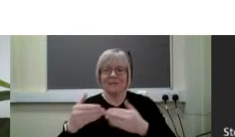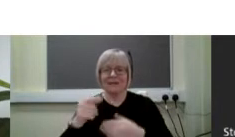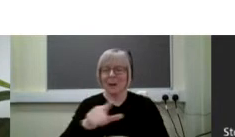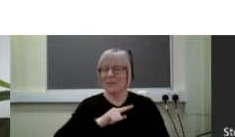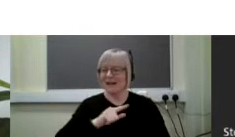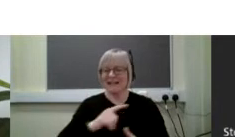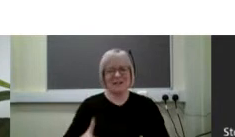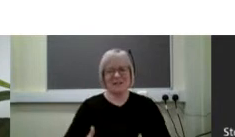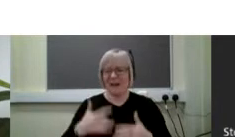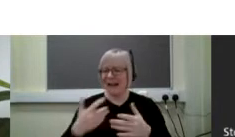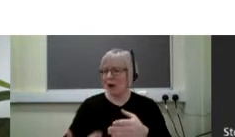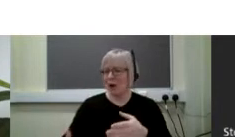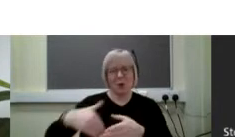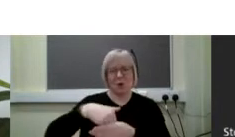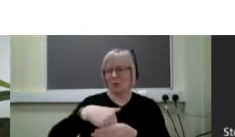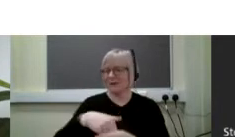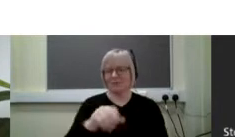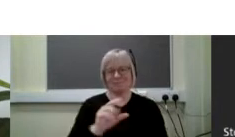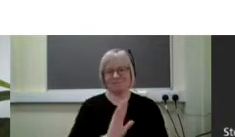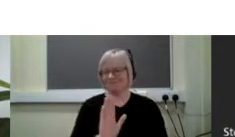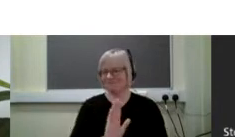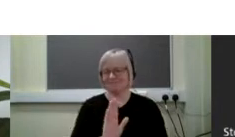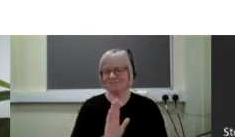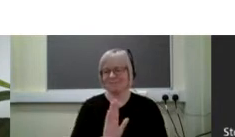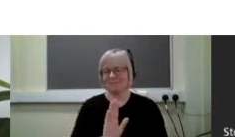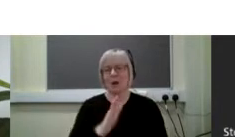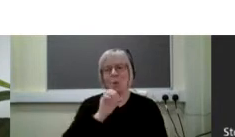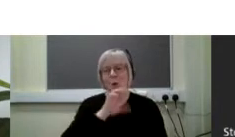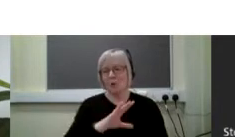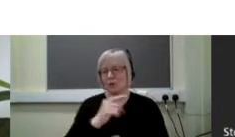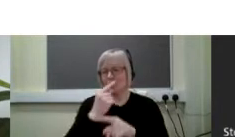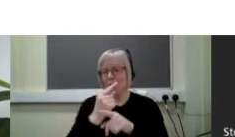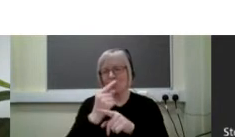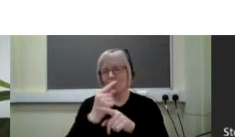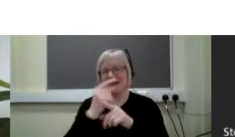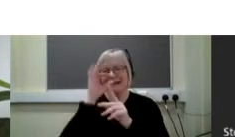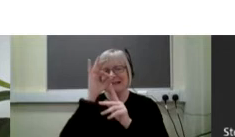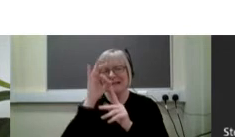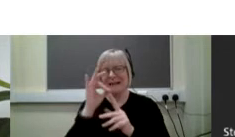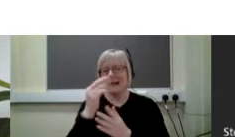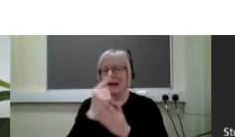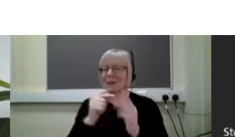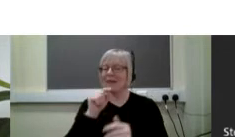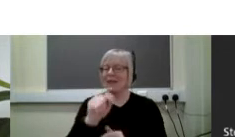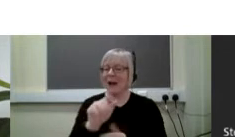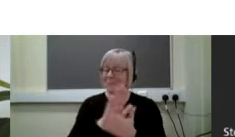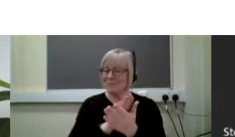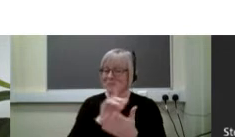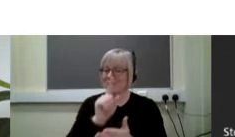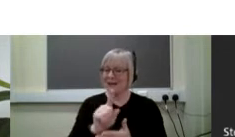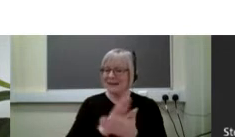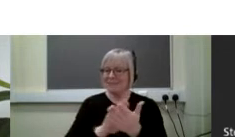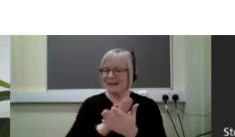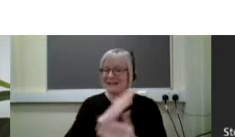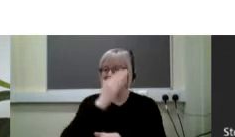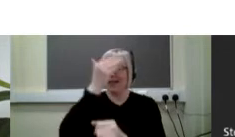not inclusive. I won't go into too much detail about that, but the end result was really that